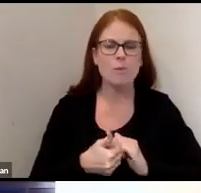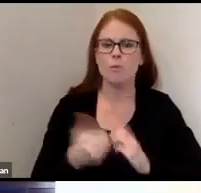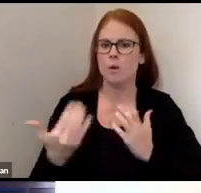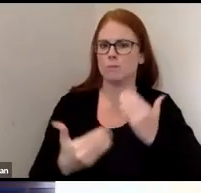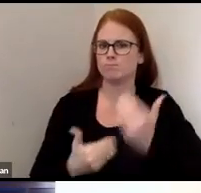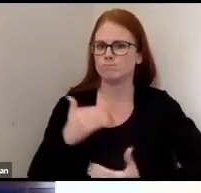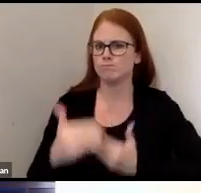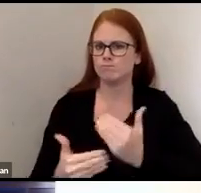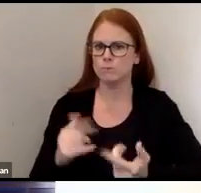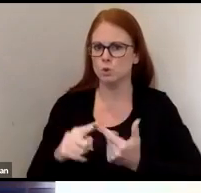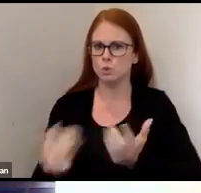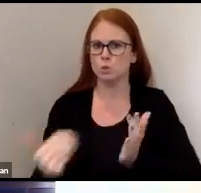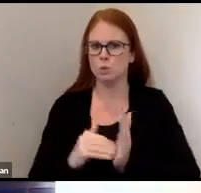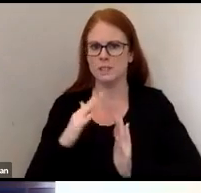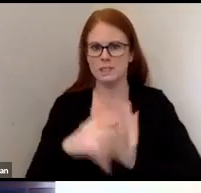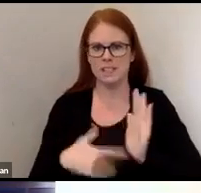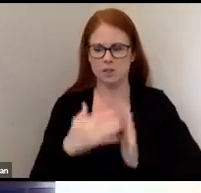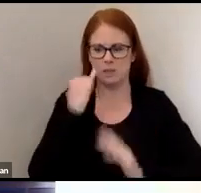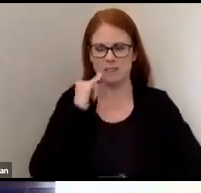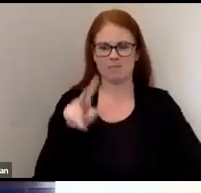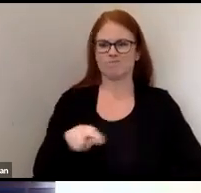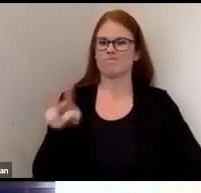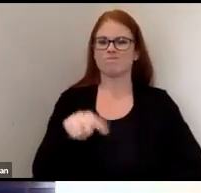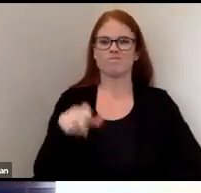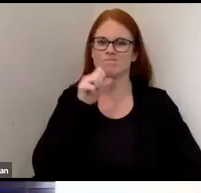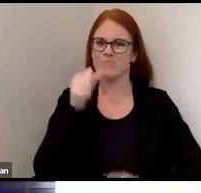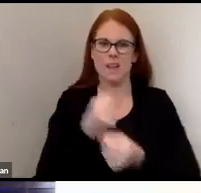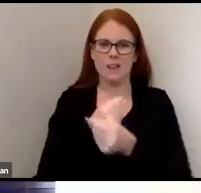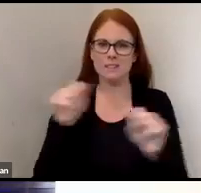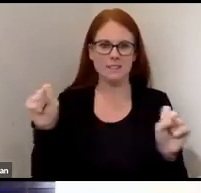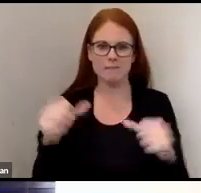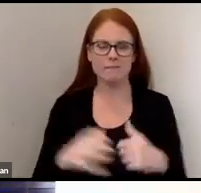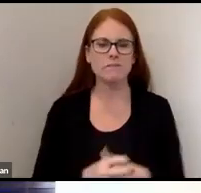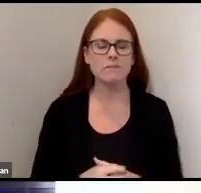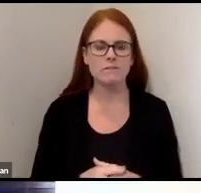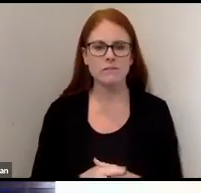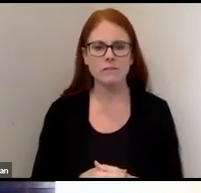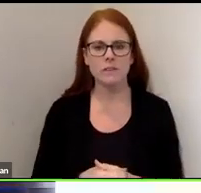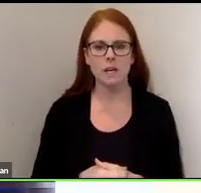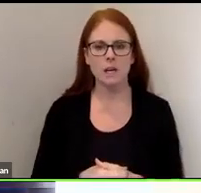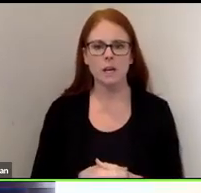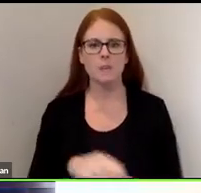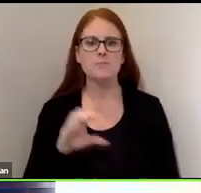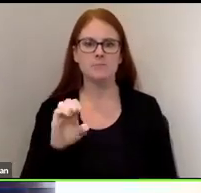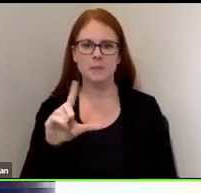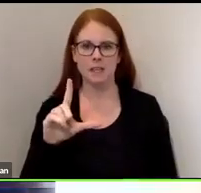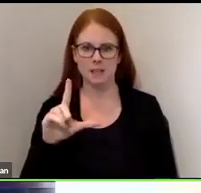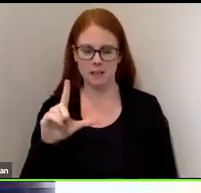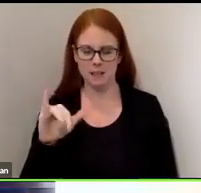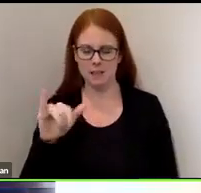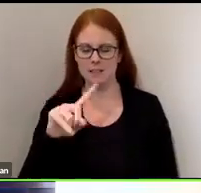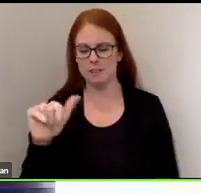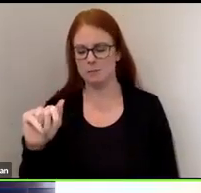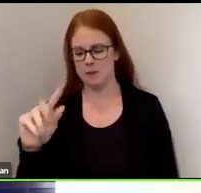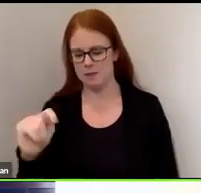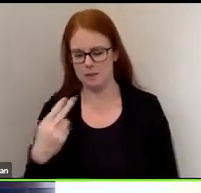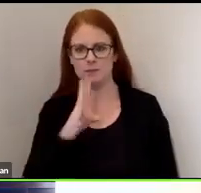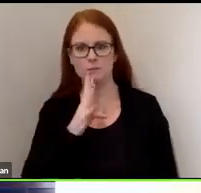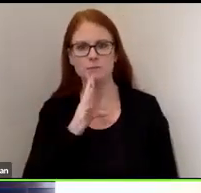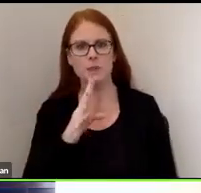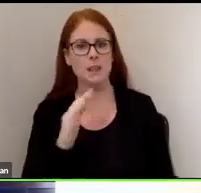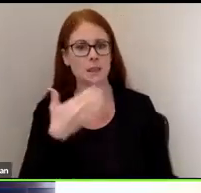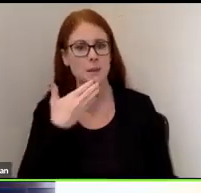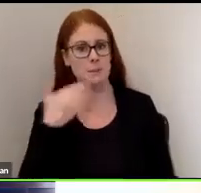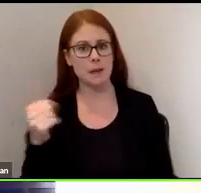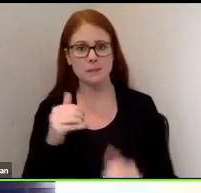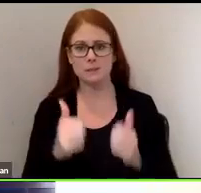steps they should do if they don't feel safe coming to their appointment? I'll go ahead and take that one. So the very best,